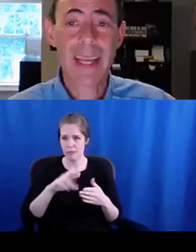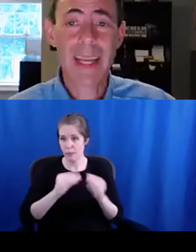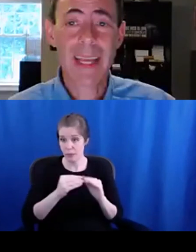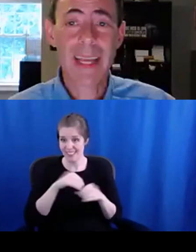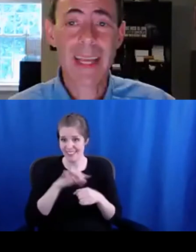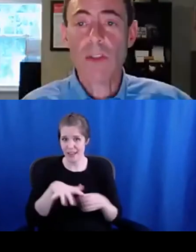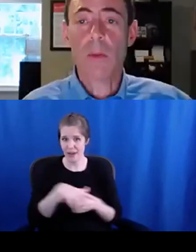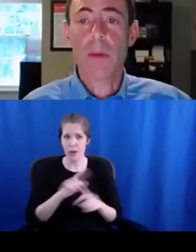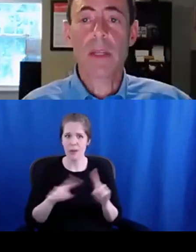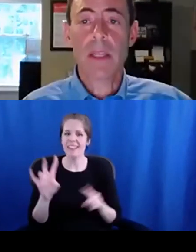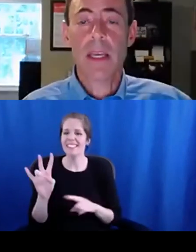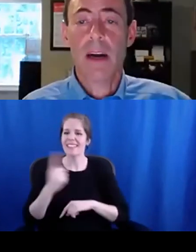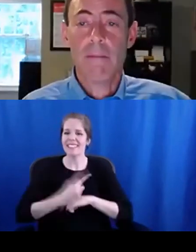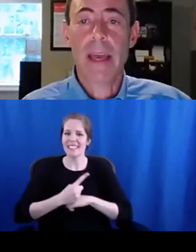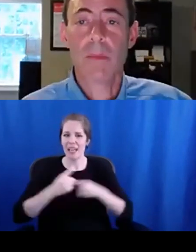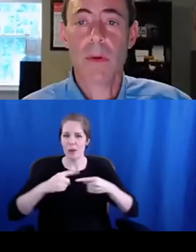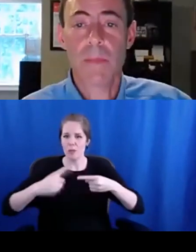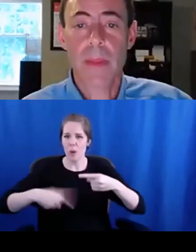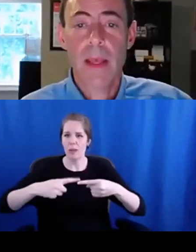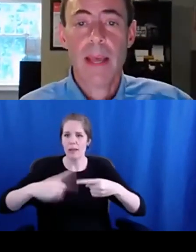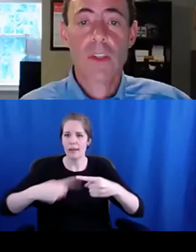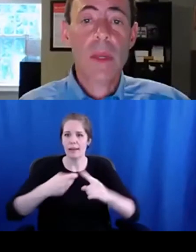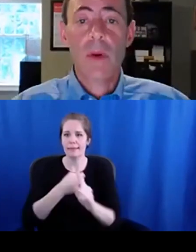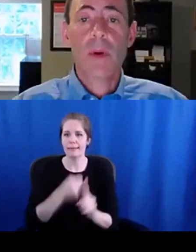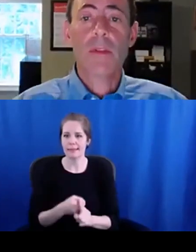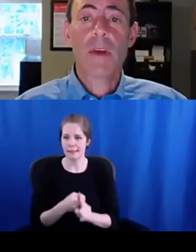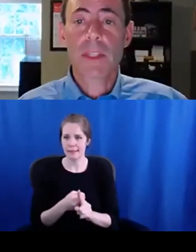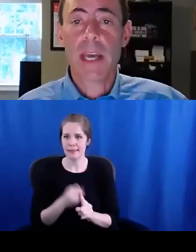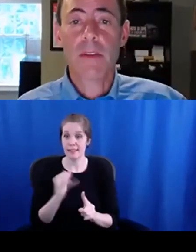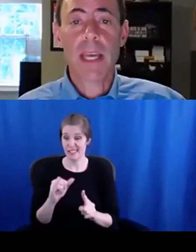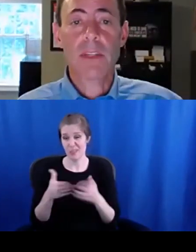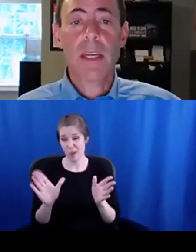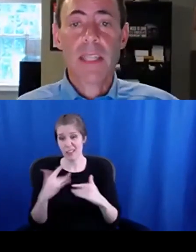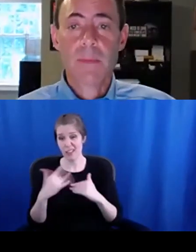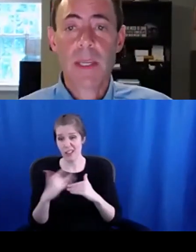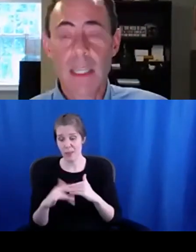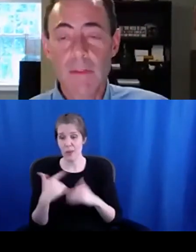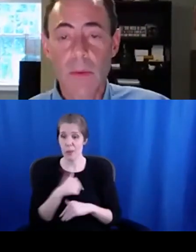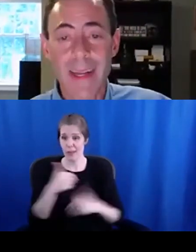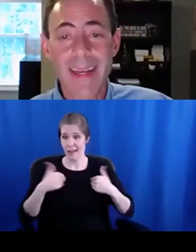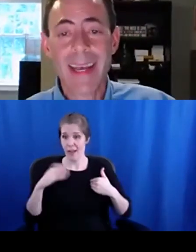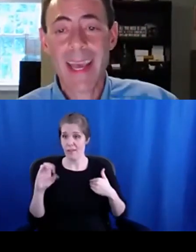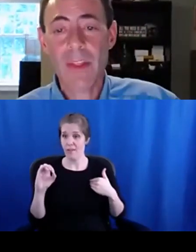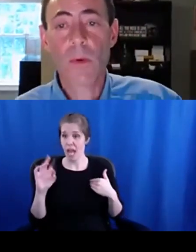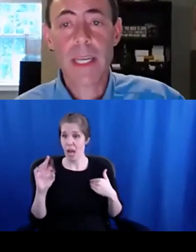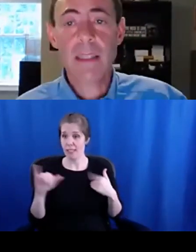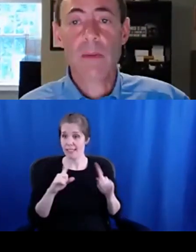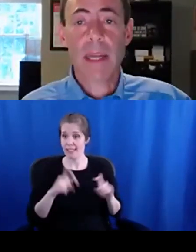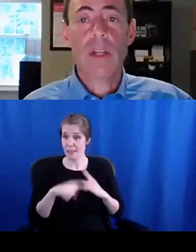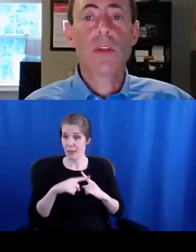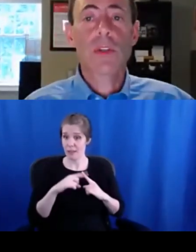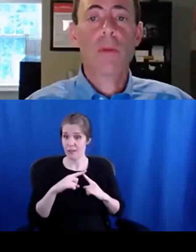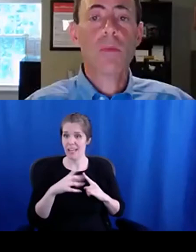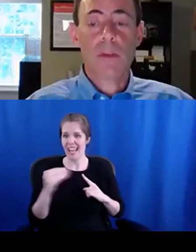in the county, which is also publicly available. And so we put both of those together, the county test positivity rate and the rolling incident rate,